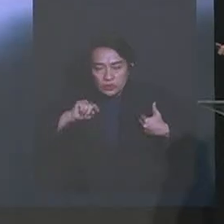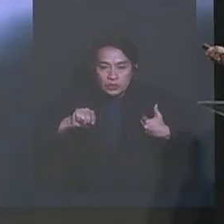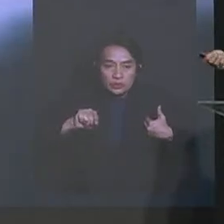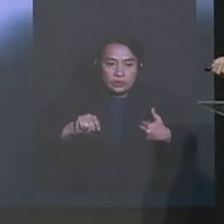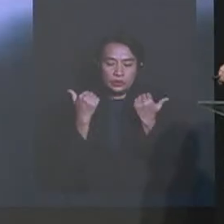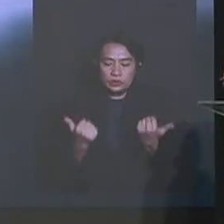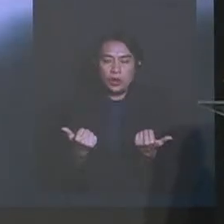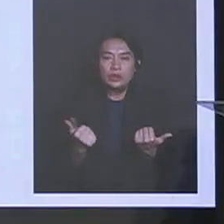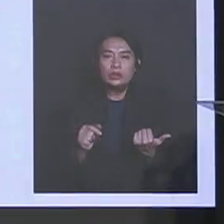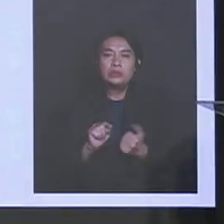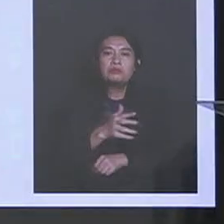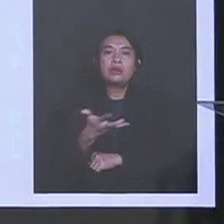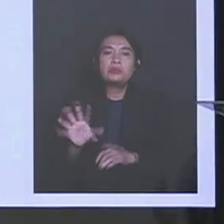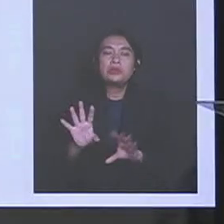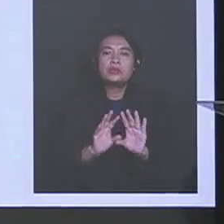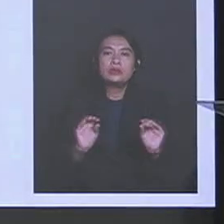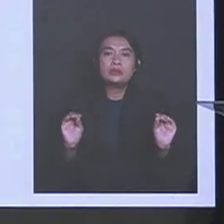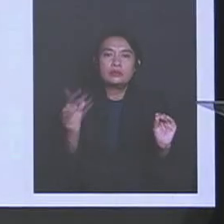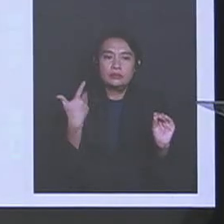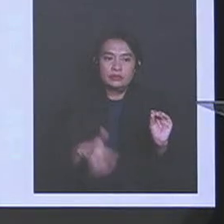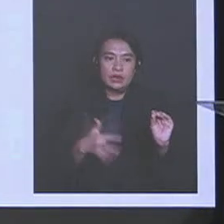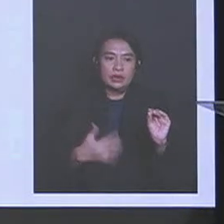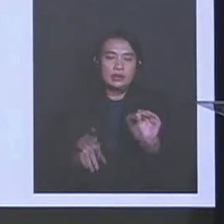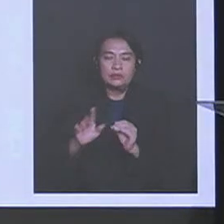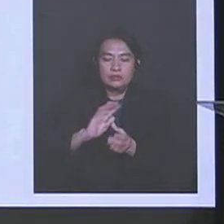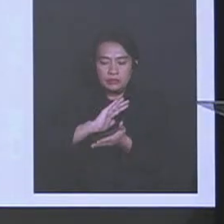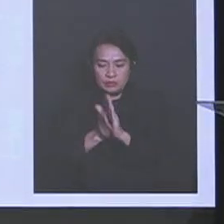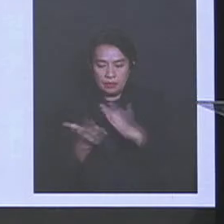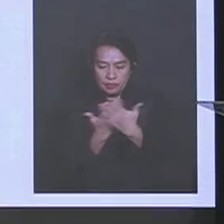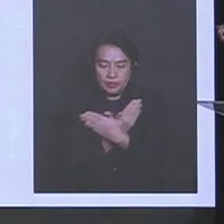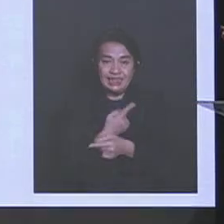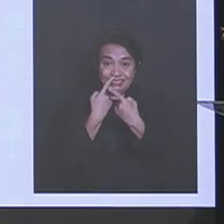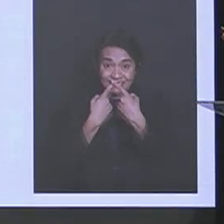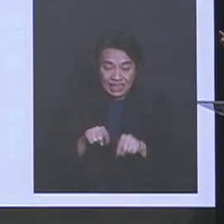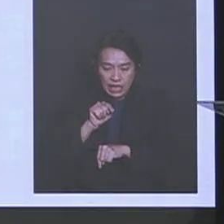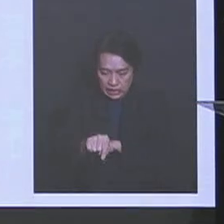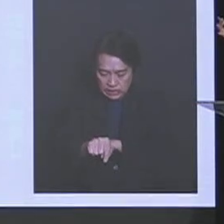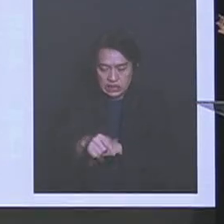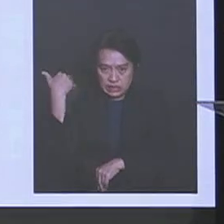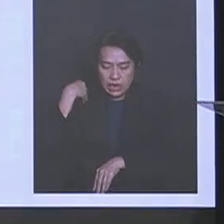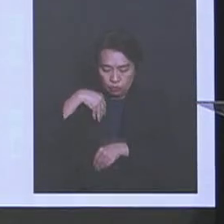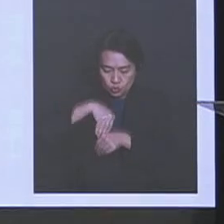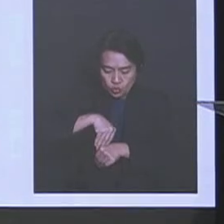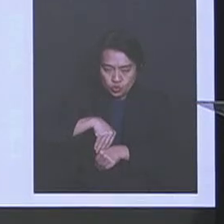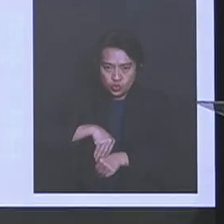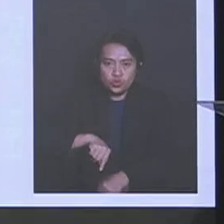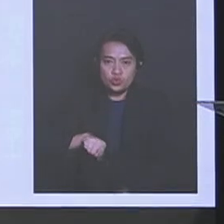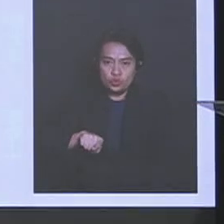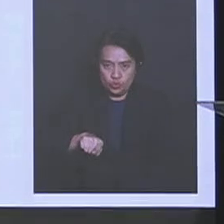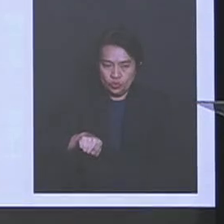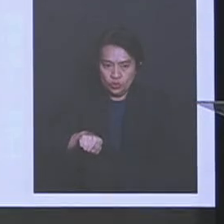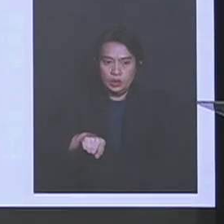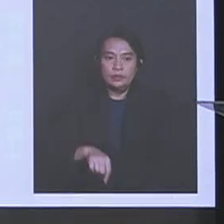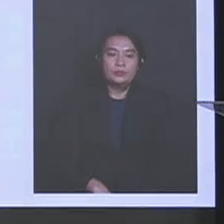going anywhere. And so we, through a process of working with, over years, many-year process of working with